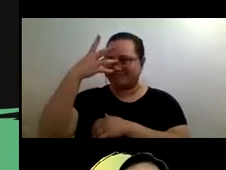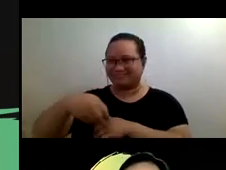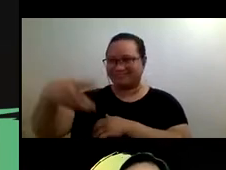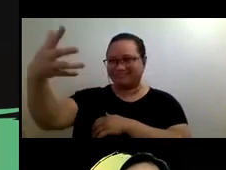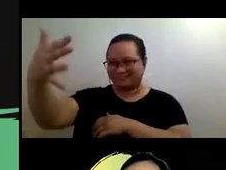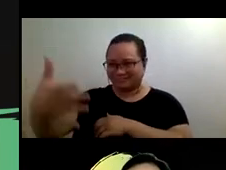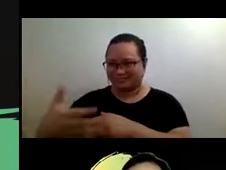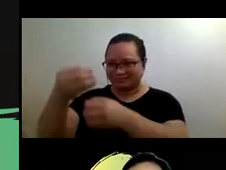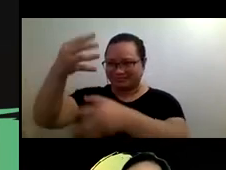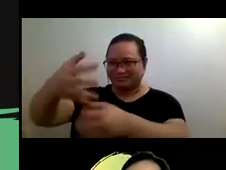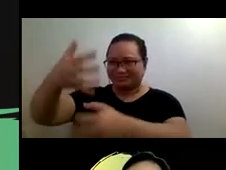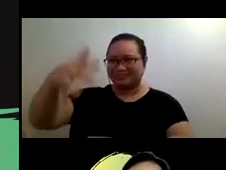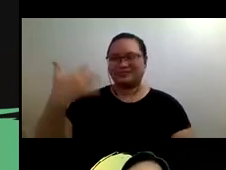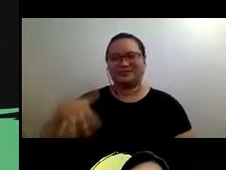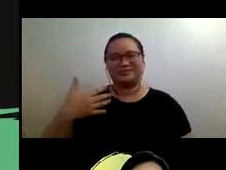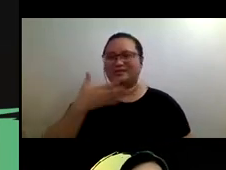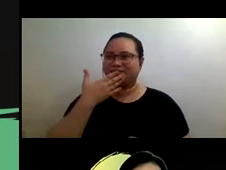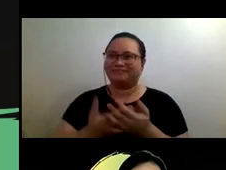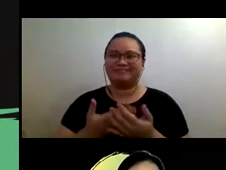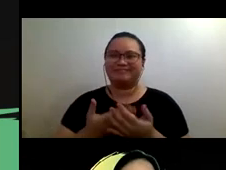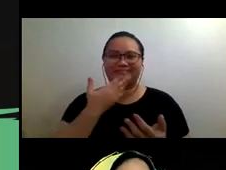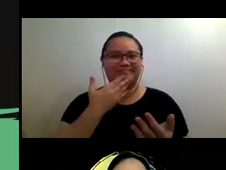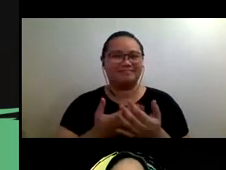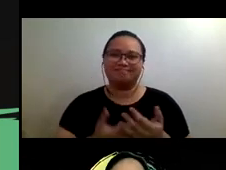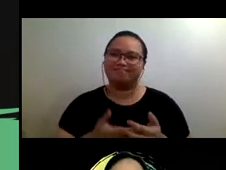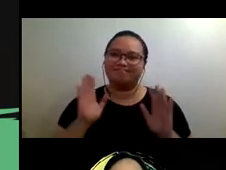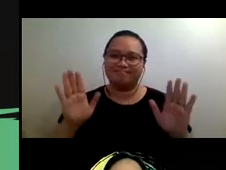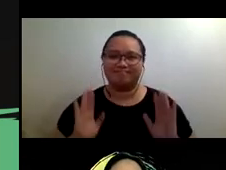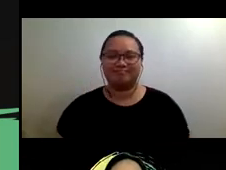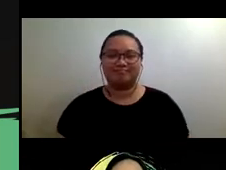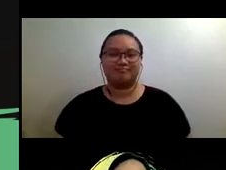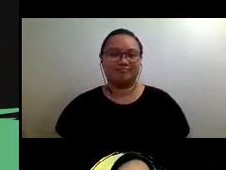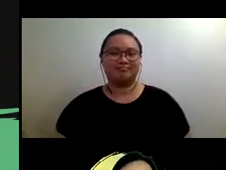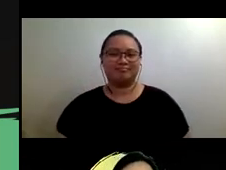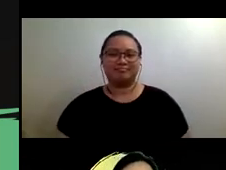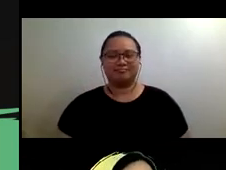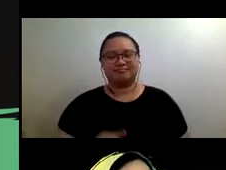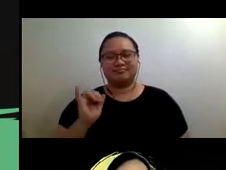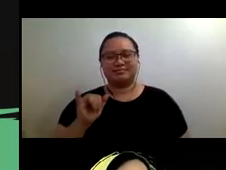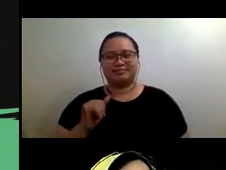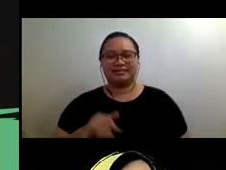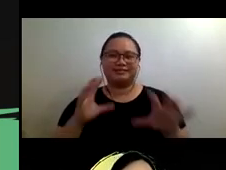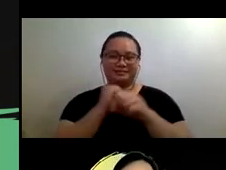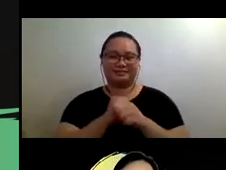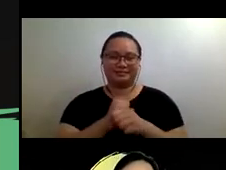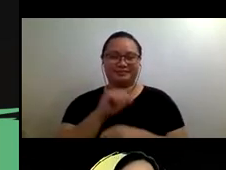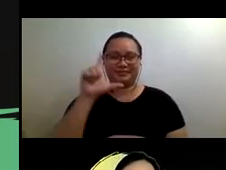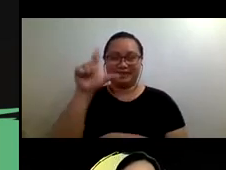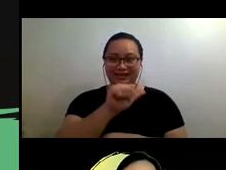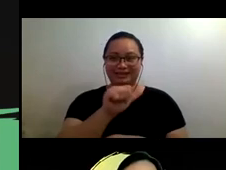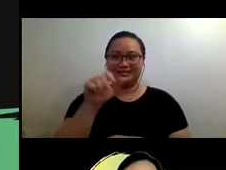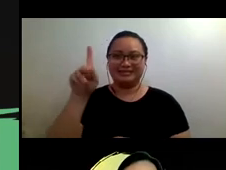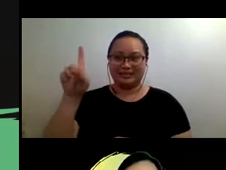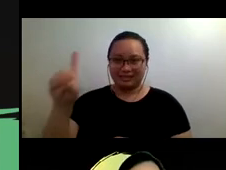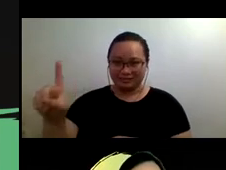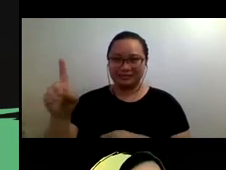you everyone. Na buhay na buhay yung chat. Very engaged. Thank you very much. Yes. So yun, LA and KD, take